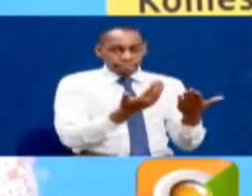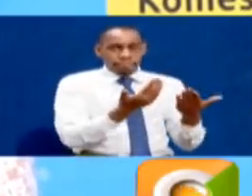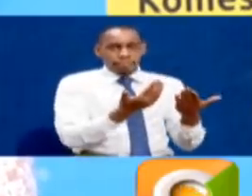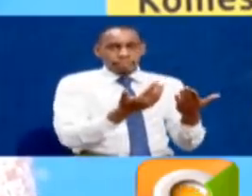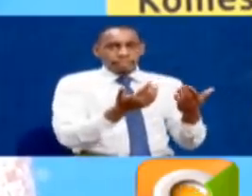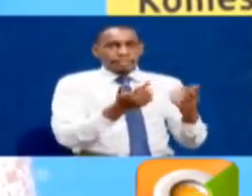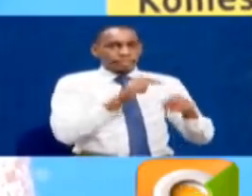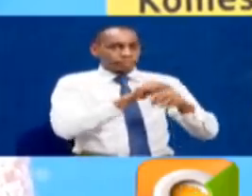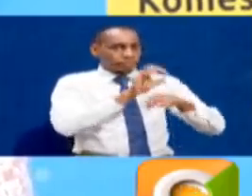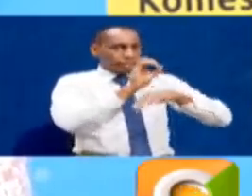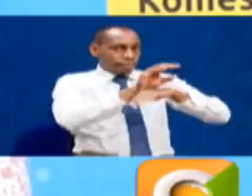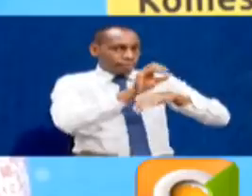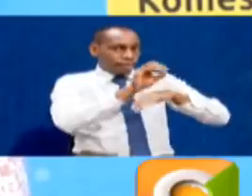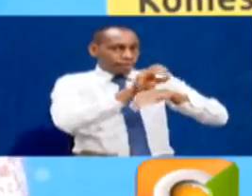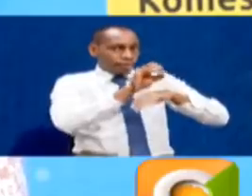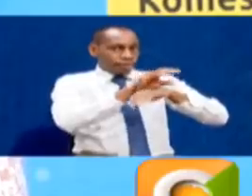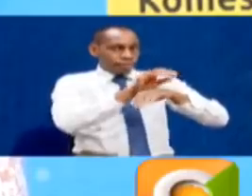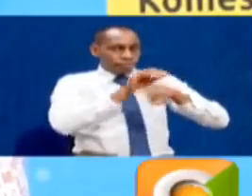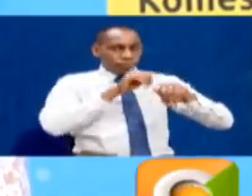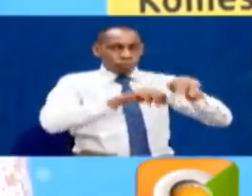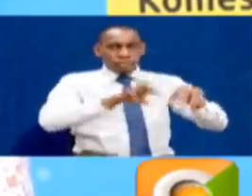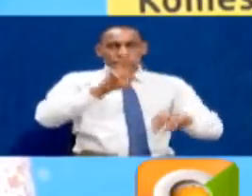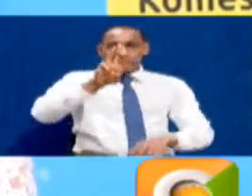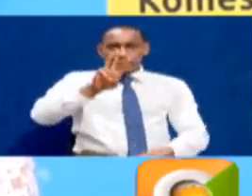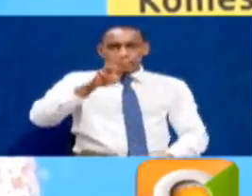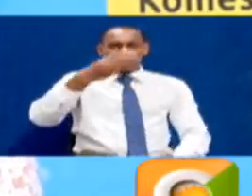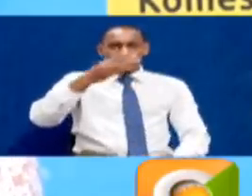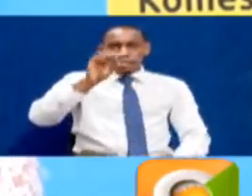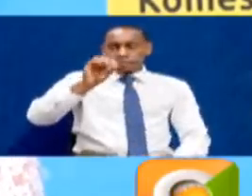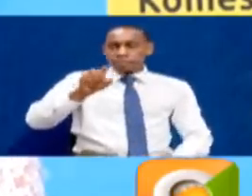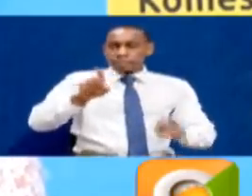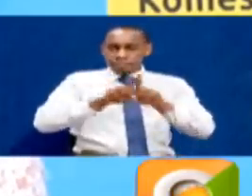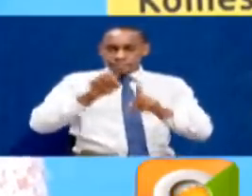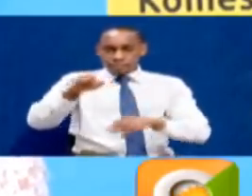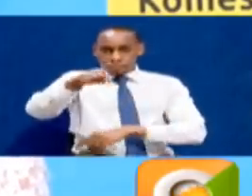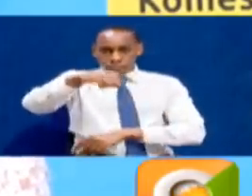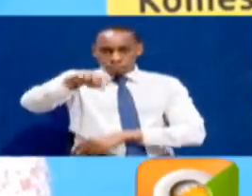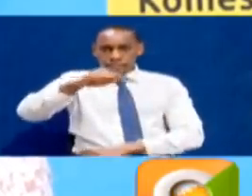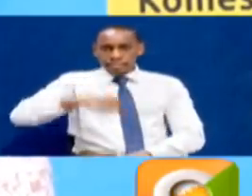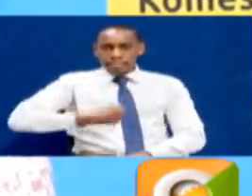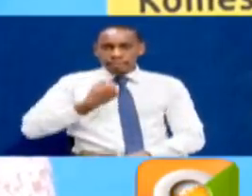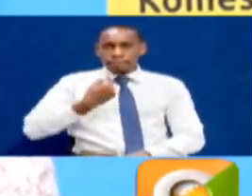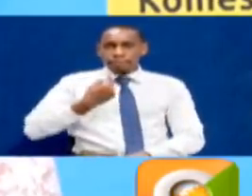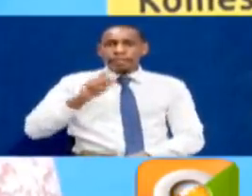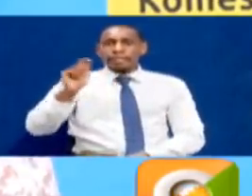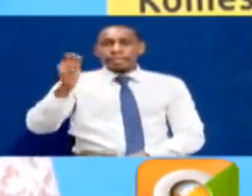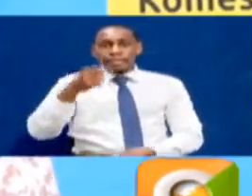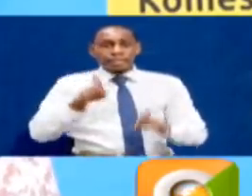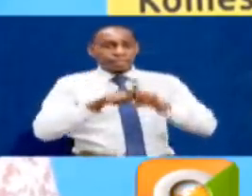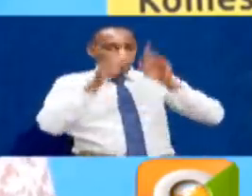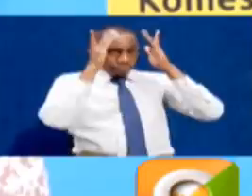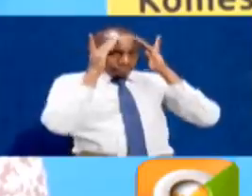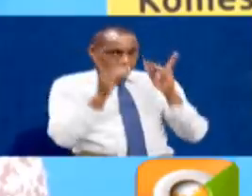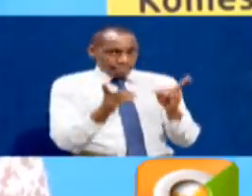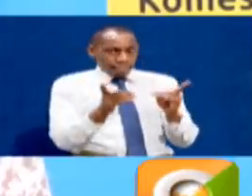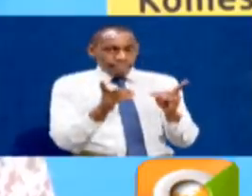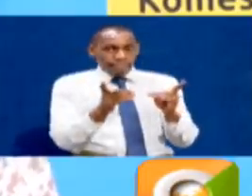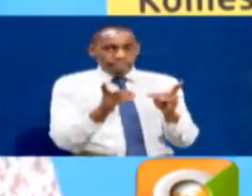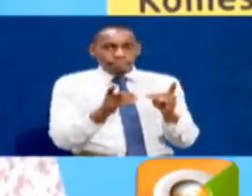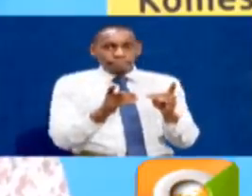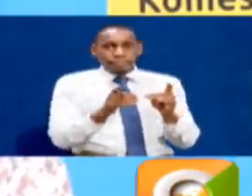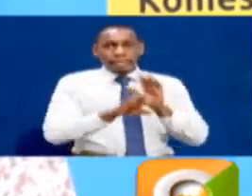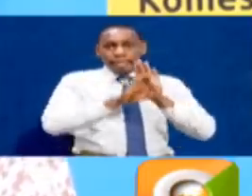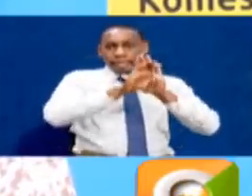as will be advised by WHO, and as we ourselves in the country also determine. WHO,